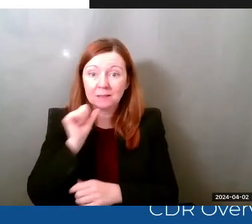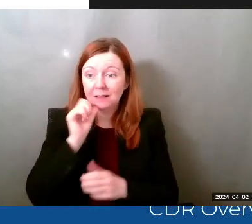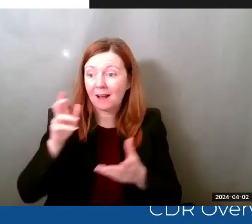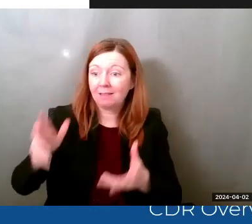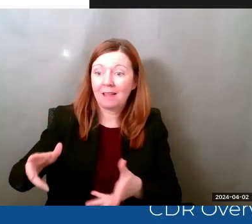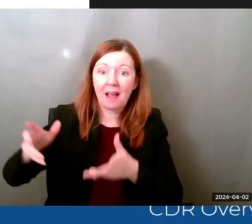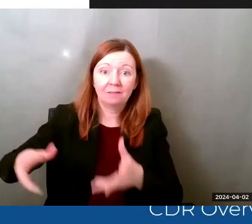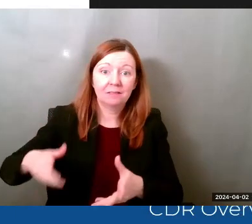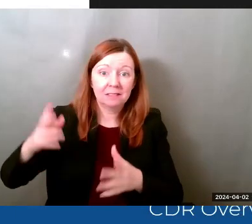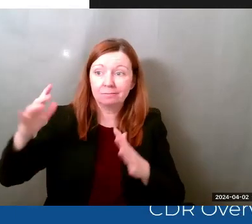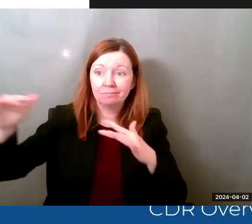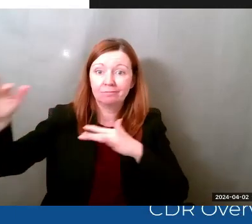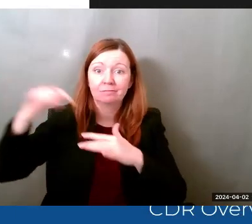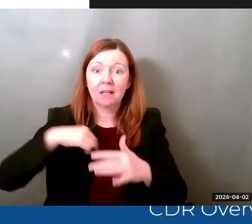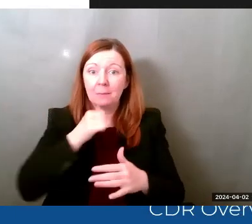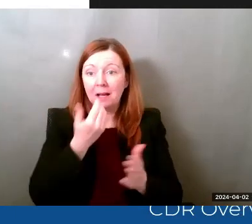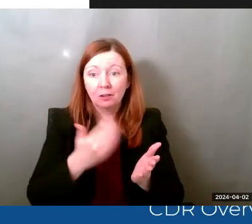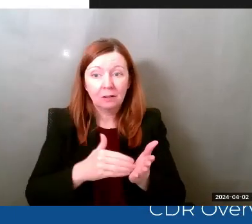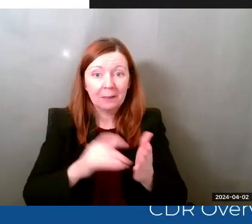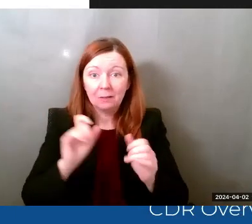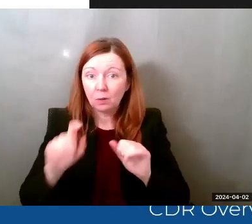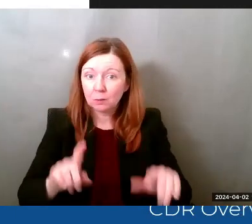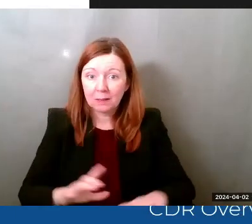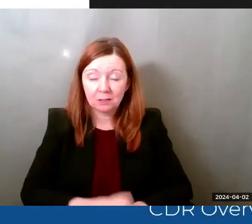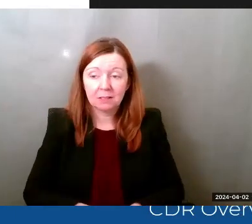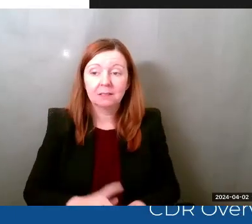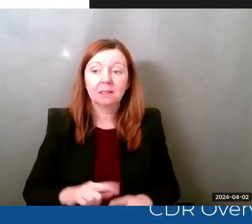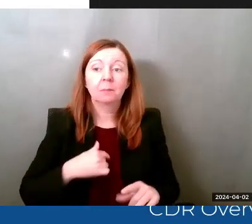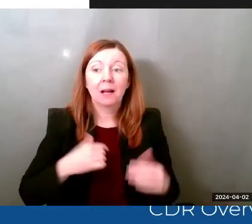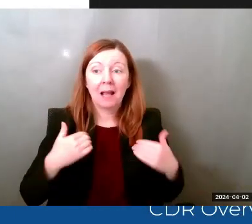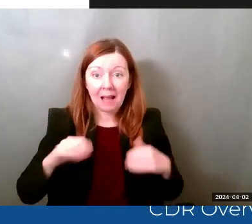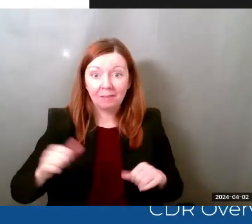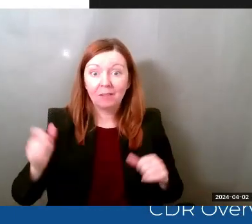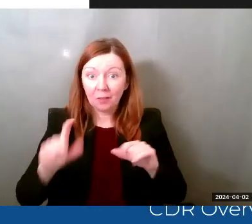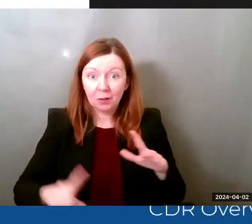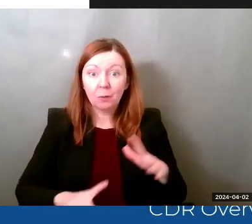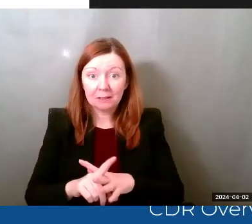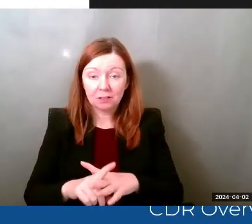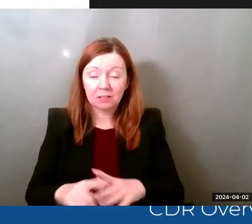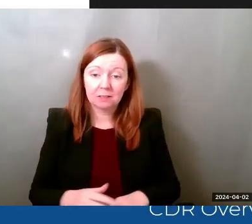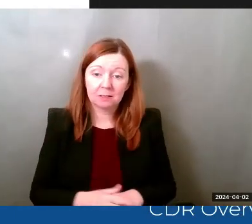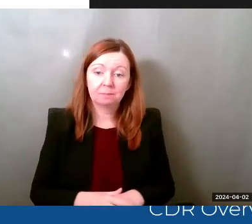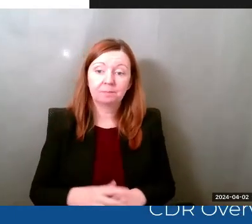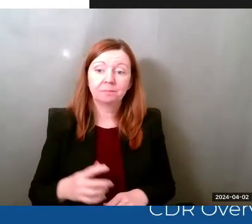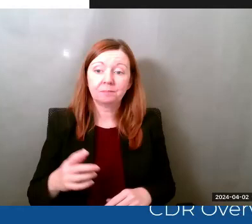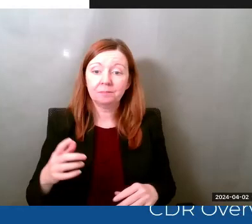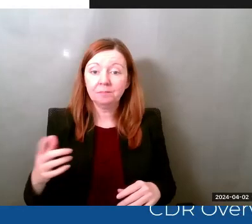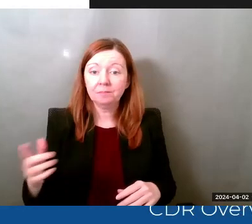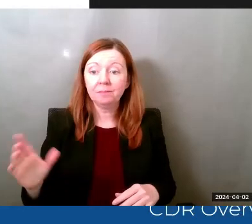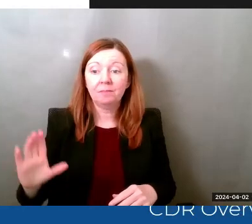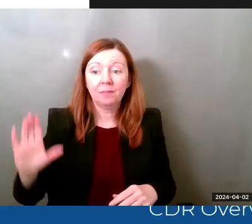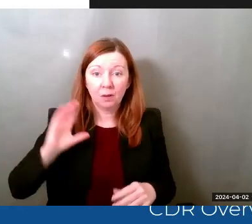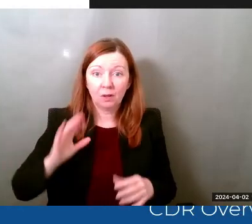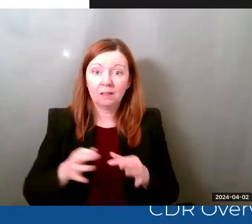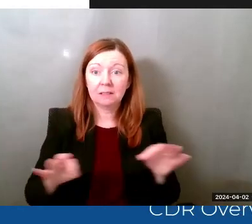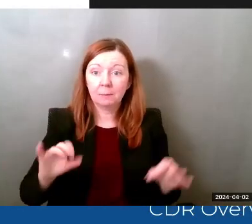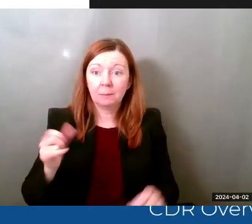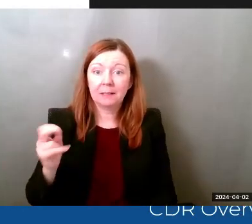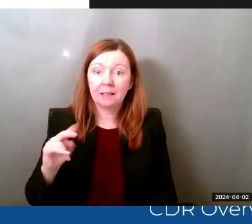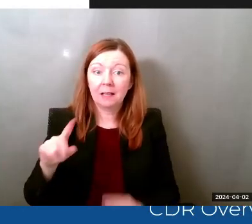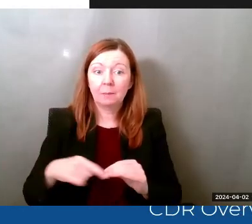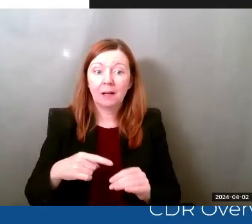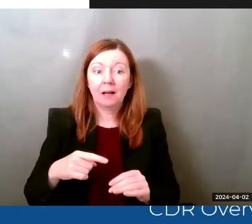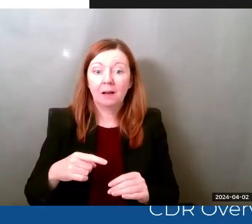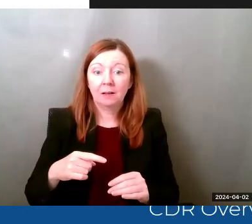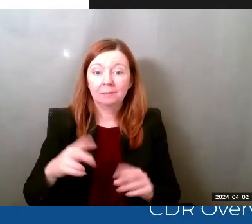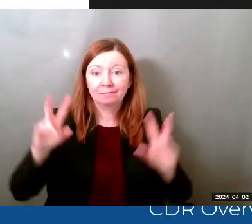rot in the ether. So I won't be repeating those questions. I do have other questions. Echoing an earlier statement by Jackson about the lipstick